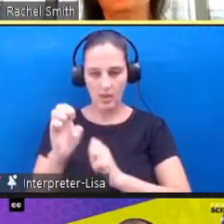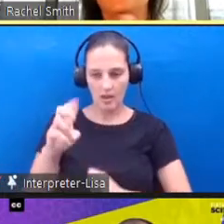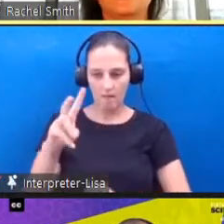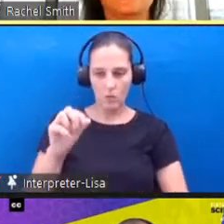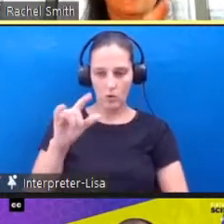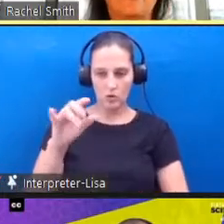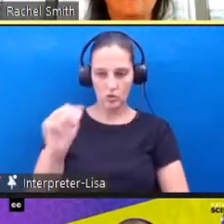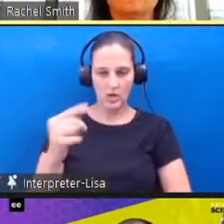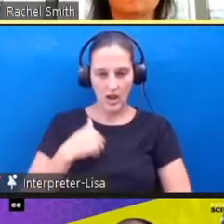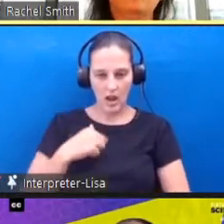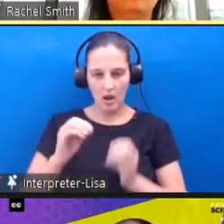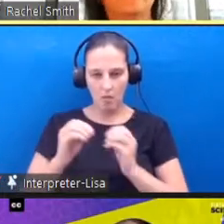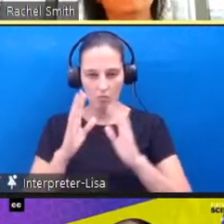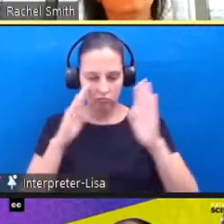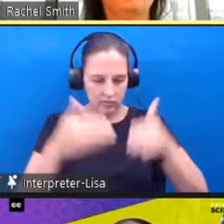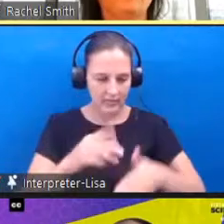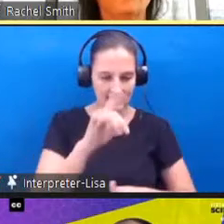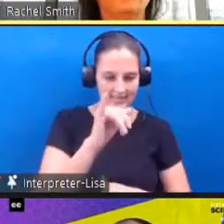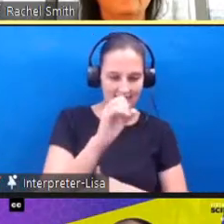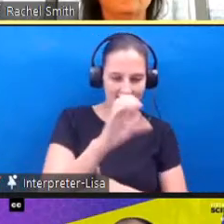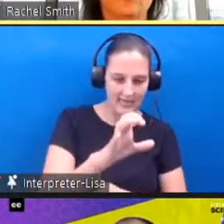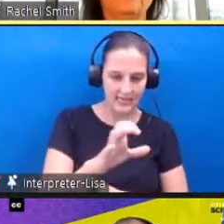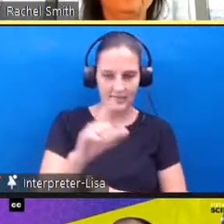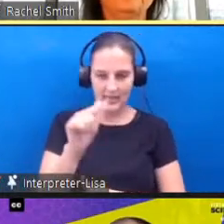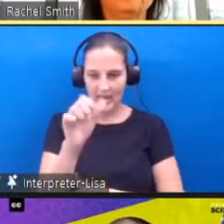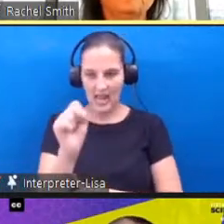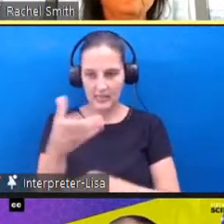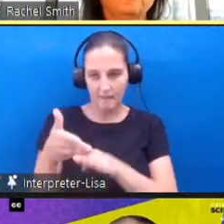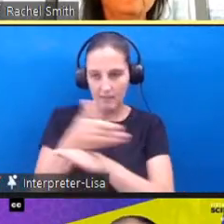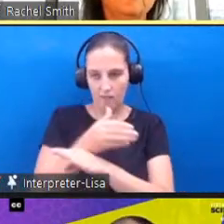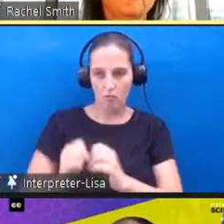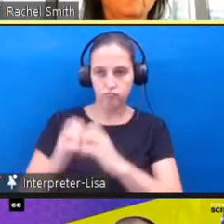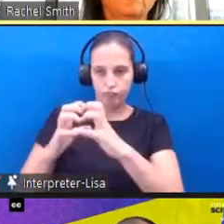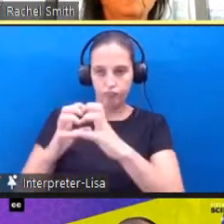protoplanetary, so the disk, the gas, all that stuff before planets form.